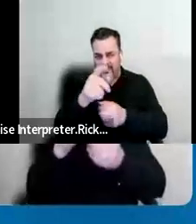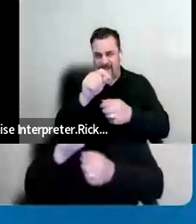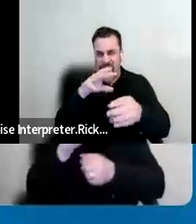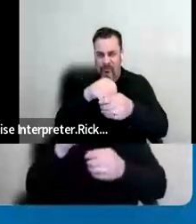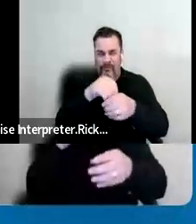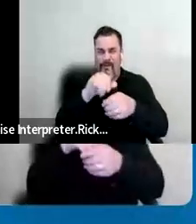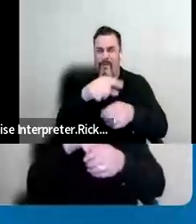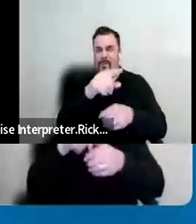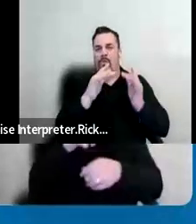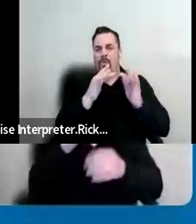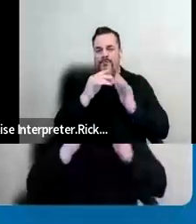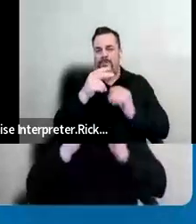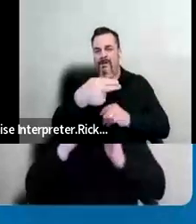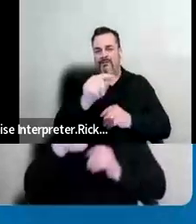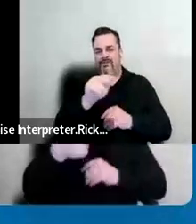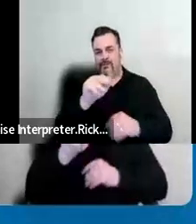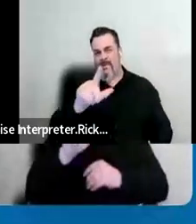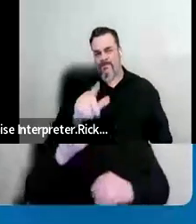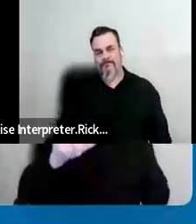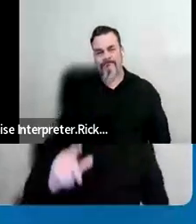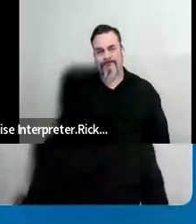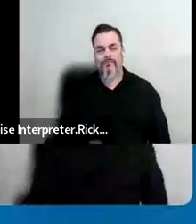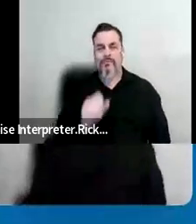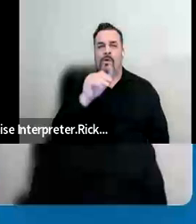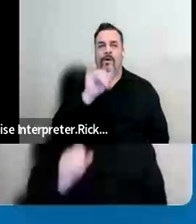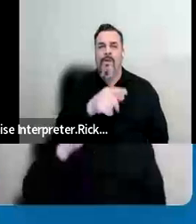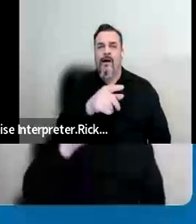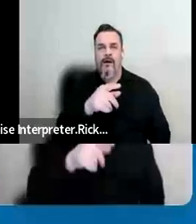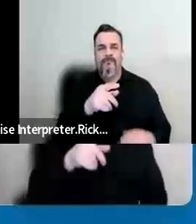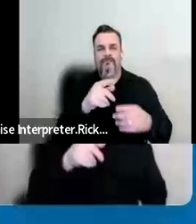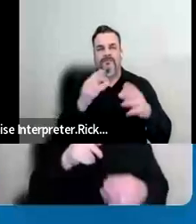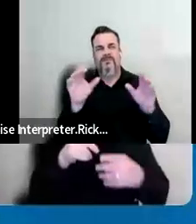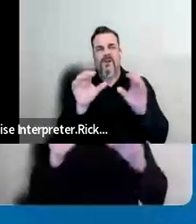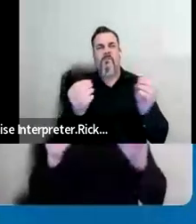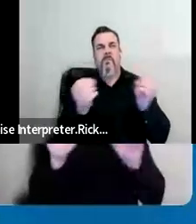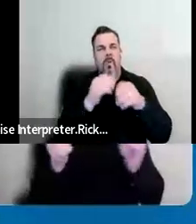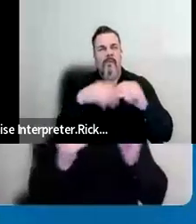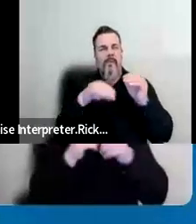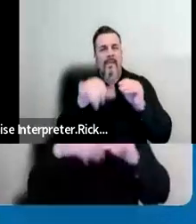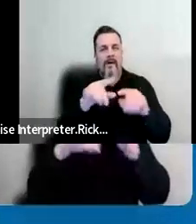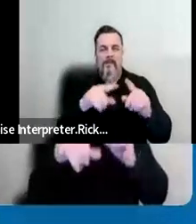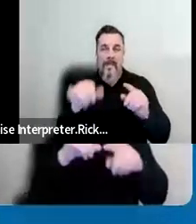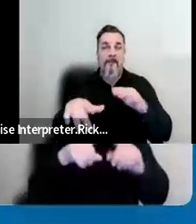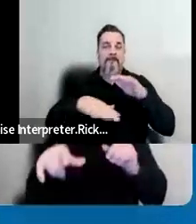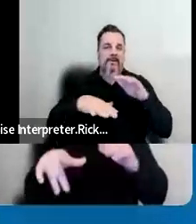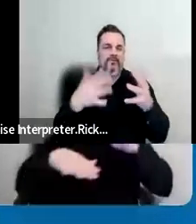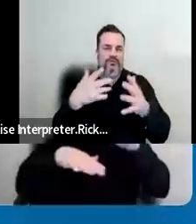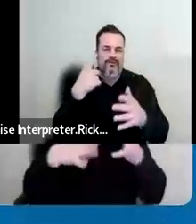website HTML. So that's a really brief. It does more things than that, but that's basically what it does.